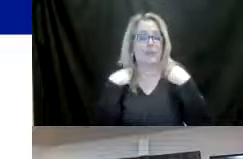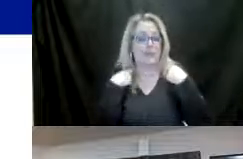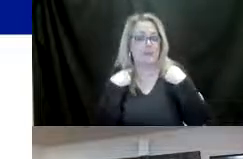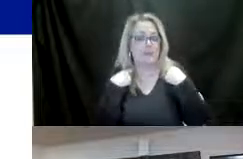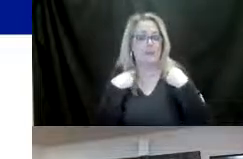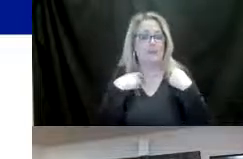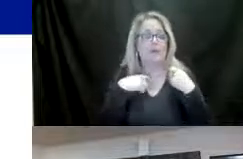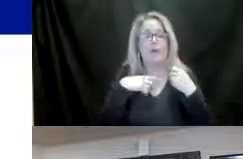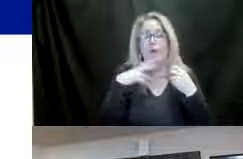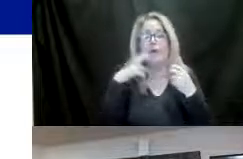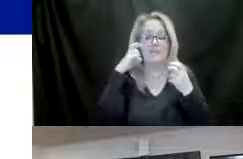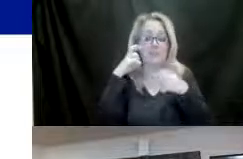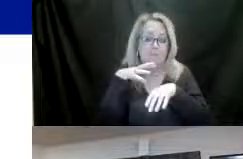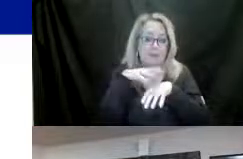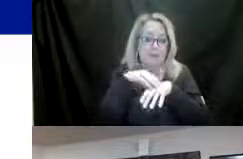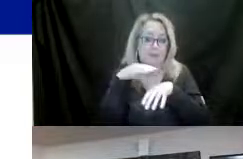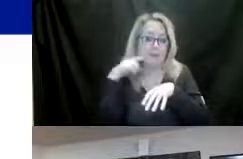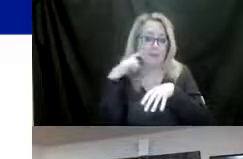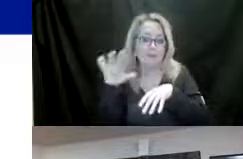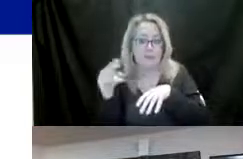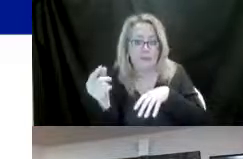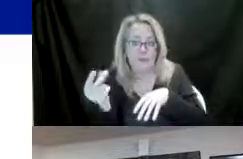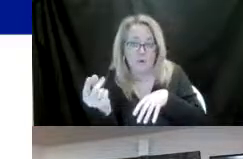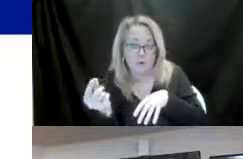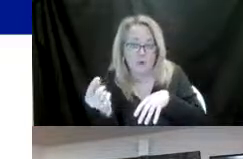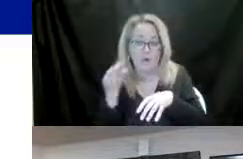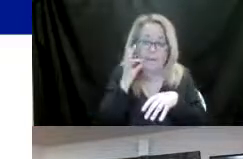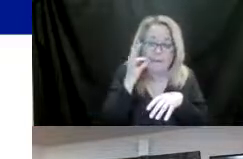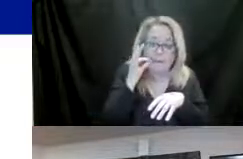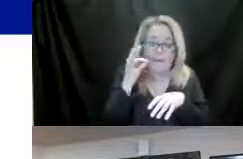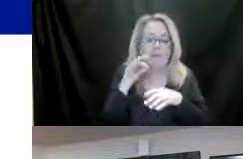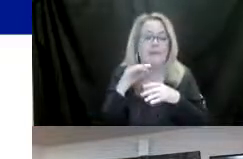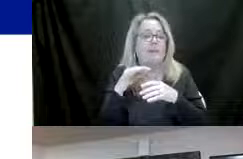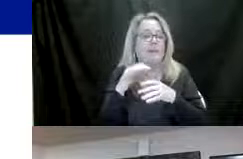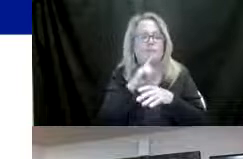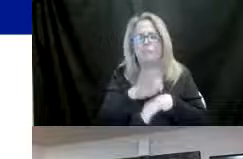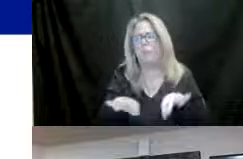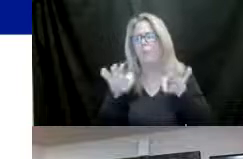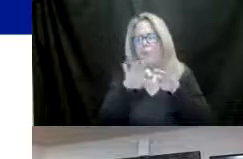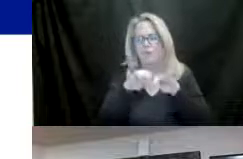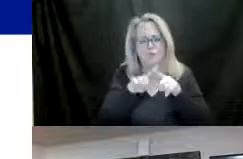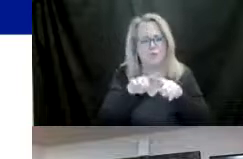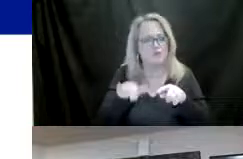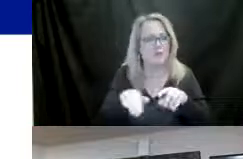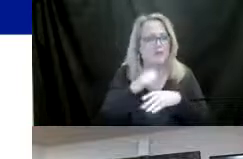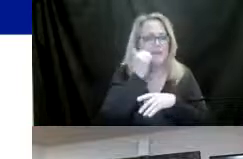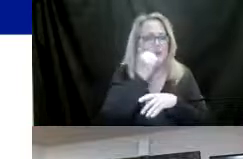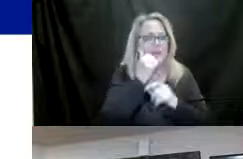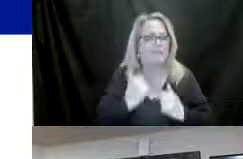a favorite pet that they hear the name of. Those things that are very, very important to the child in their everyday life.